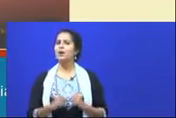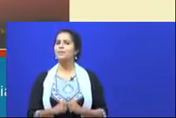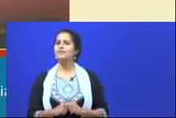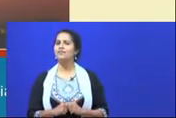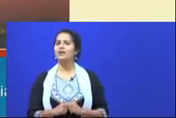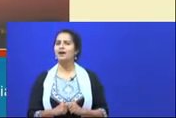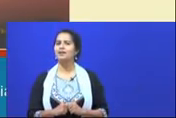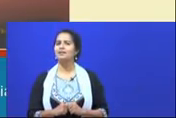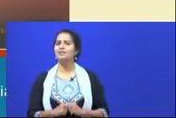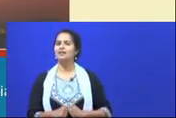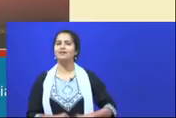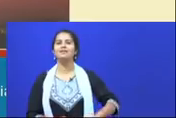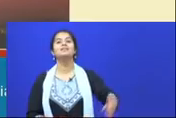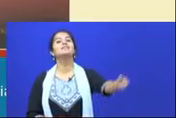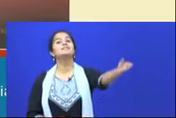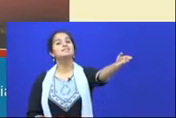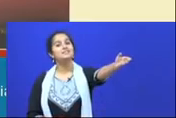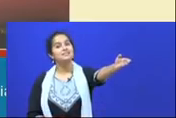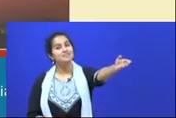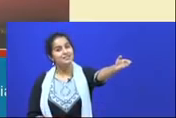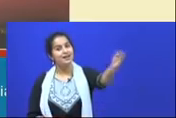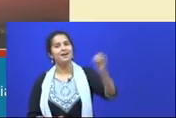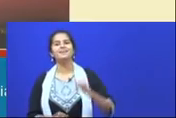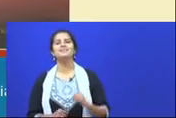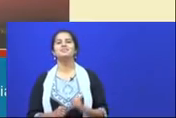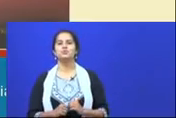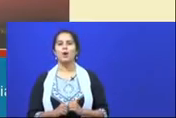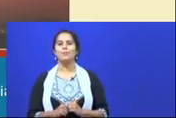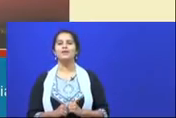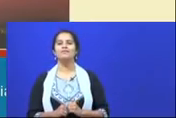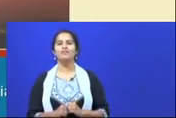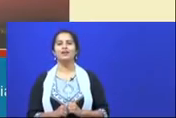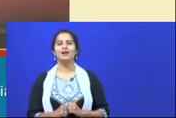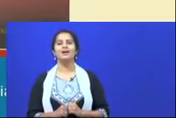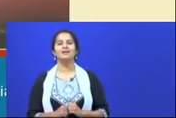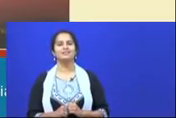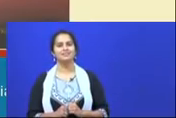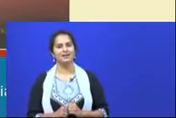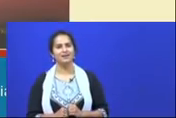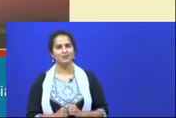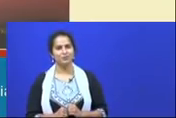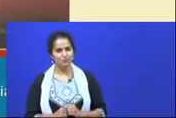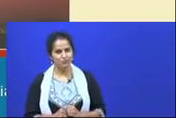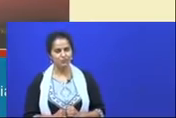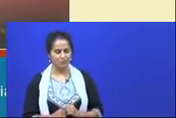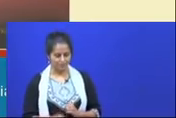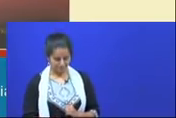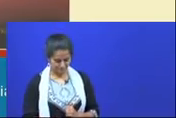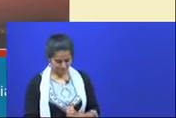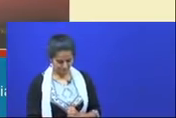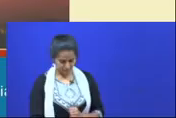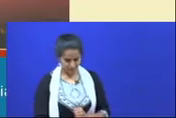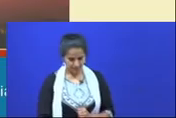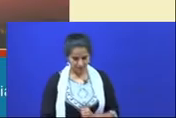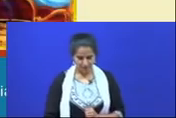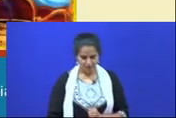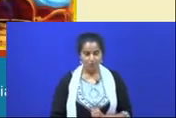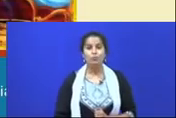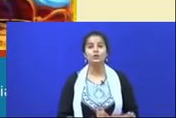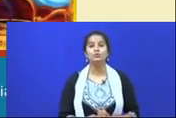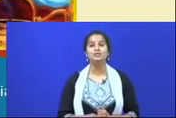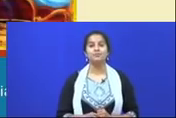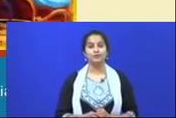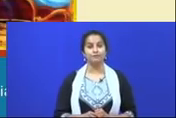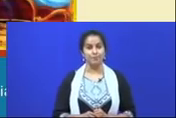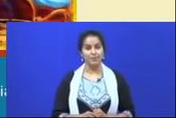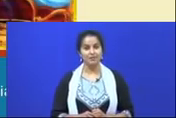kaha Swami Vivekanandaha, saha Swami Vivekanandaha. Uttamam.